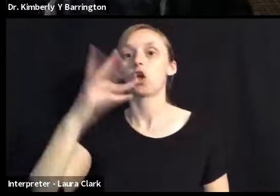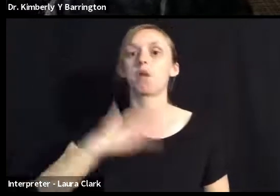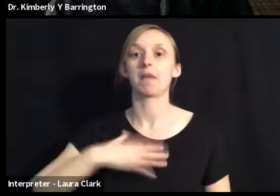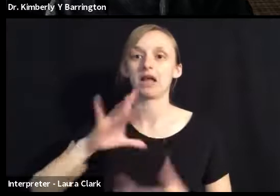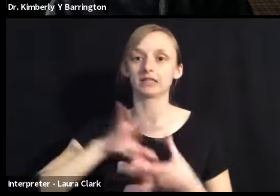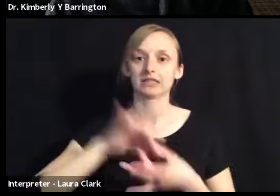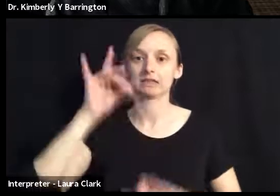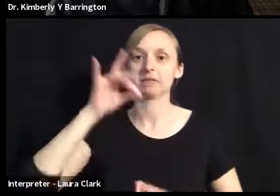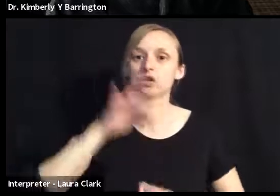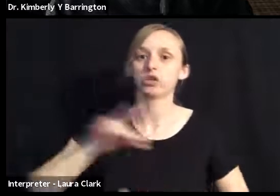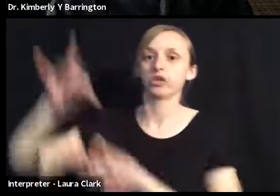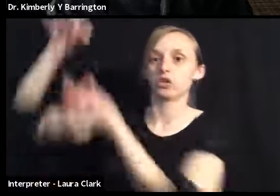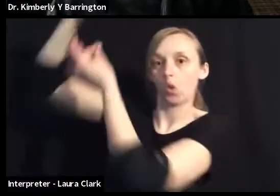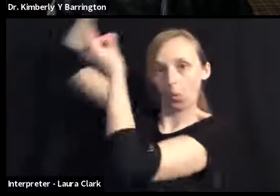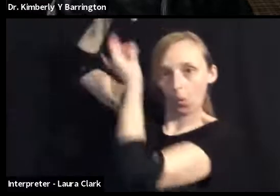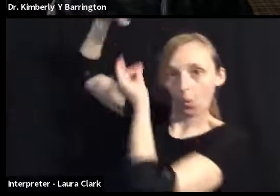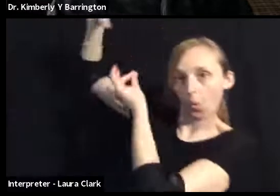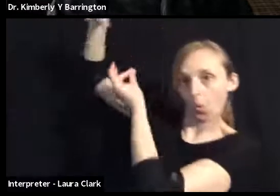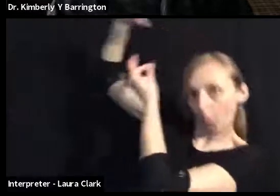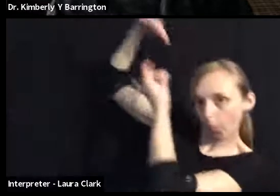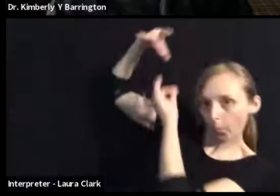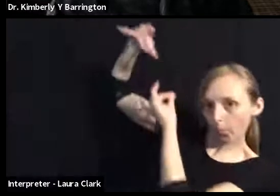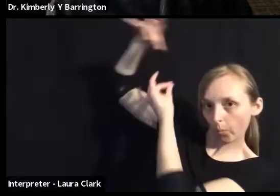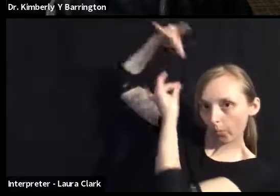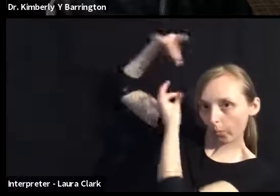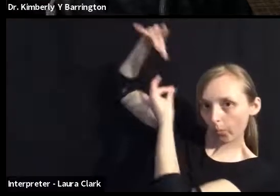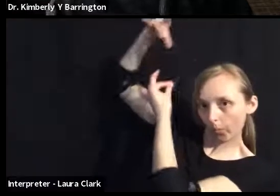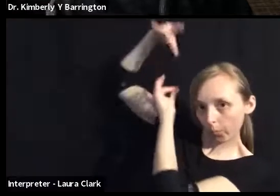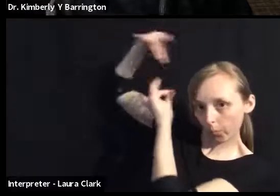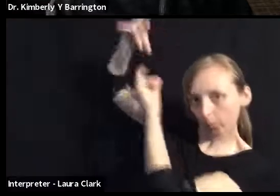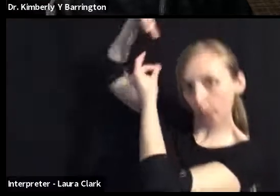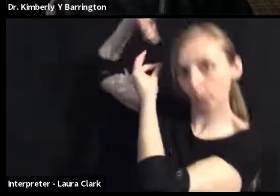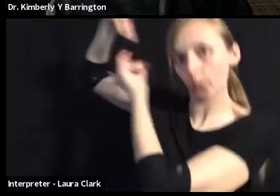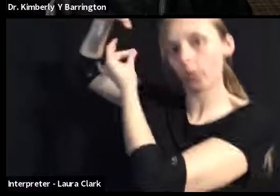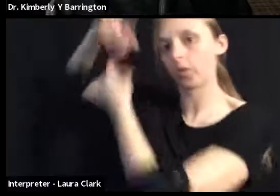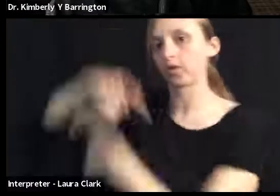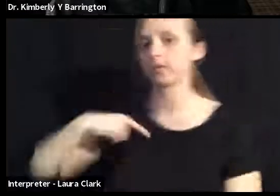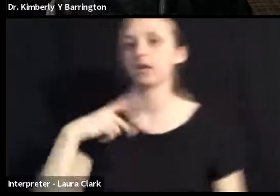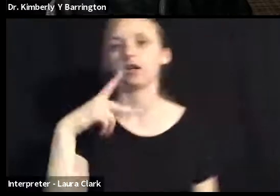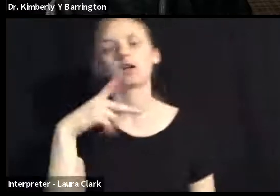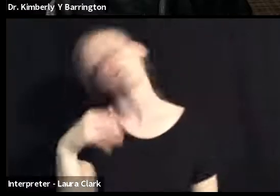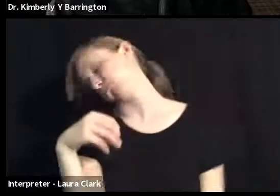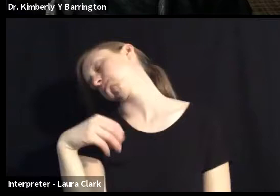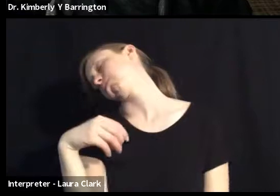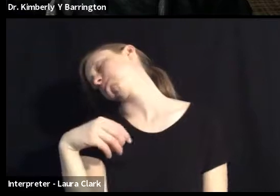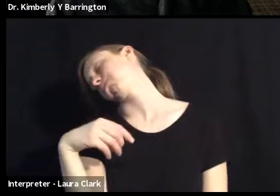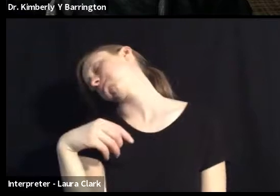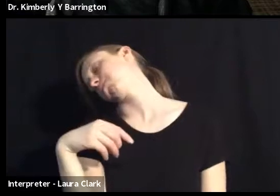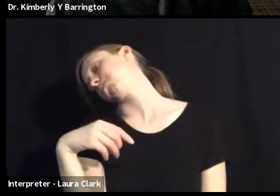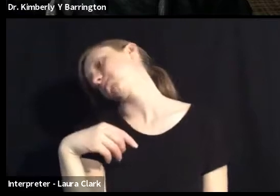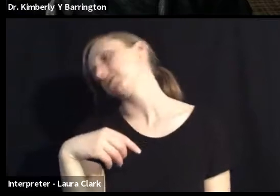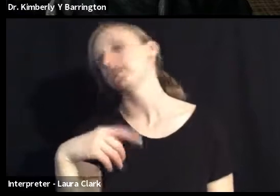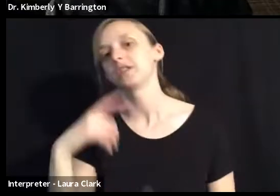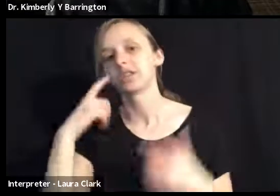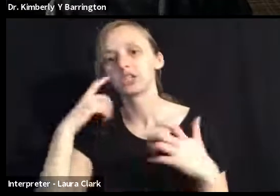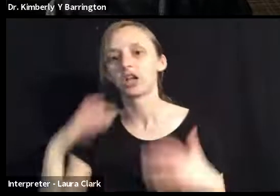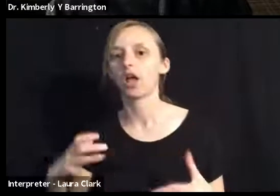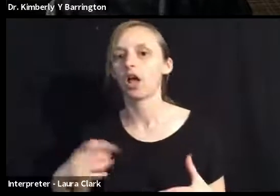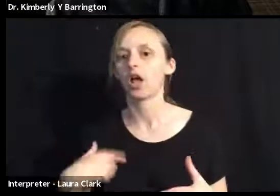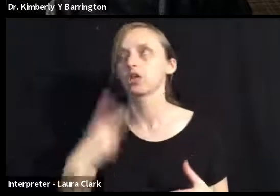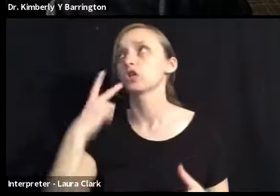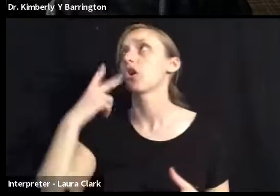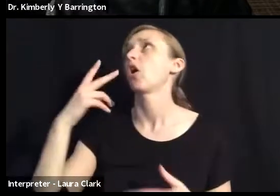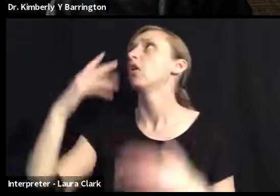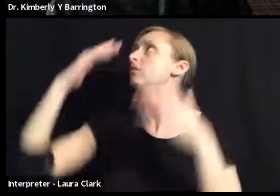hovering over my head. And I was out. And what shocked me was the fact that I seen it over my head. I'm like, okay. And